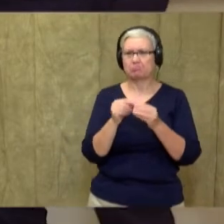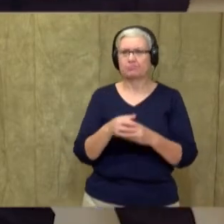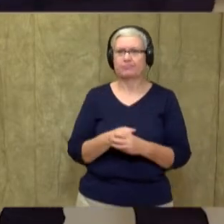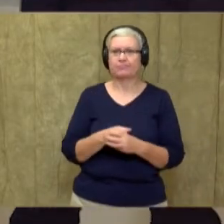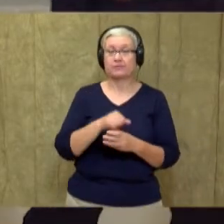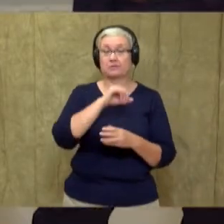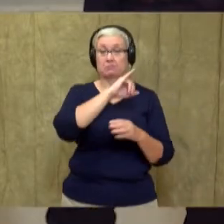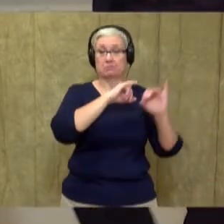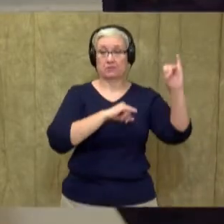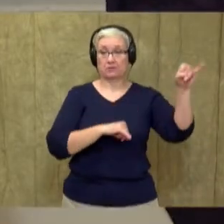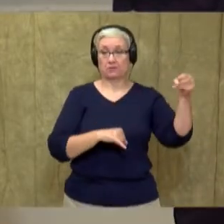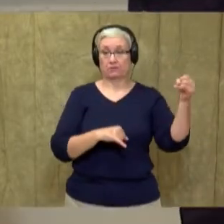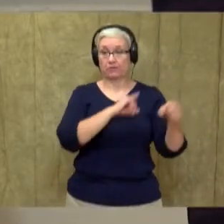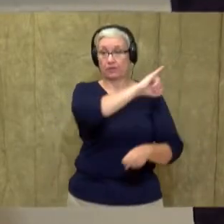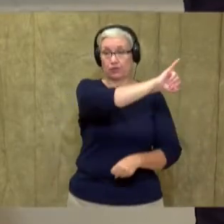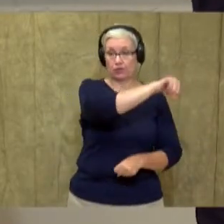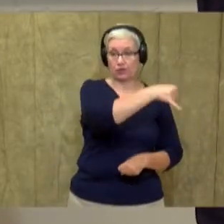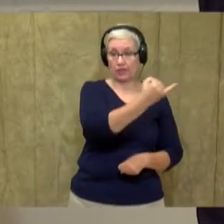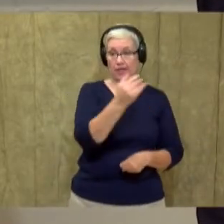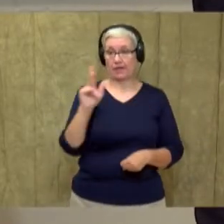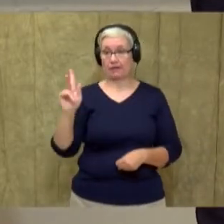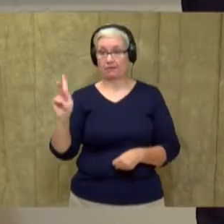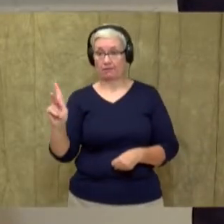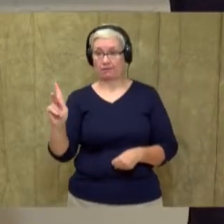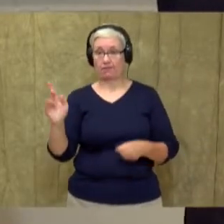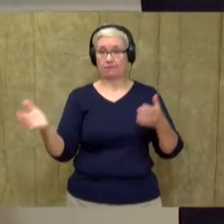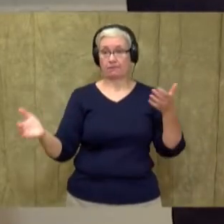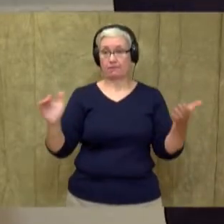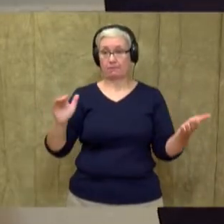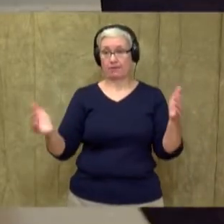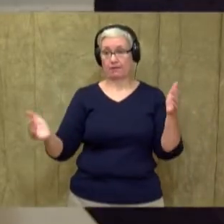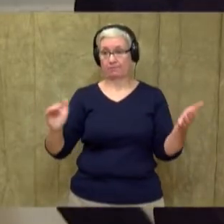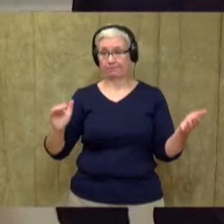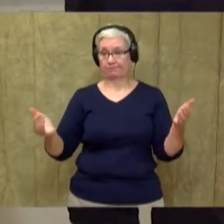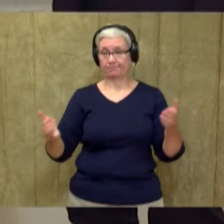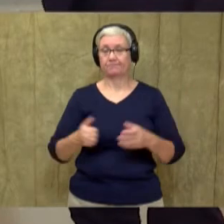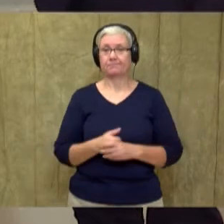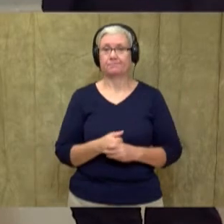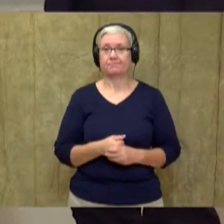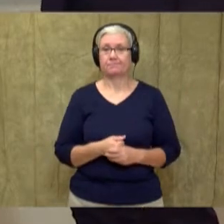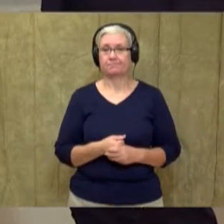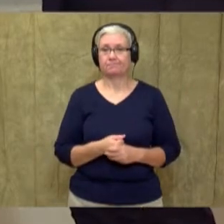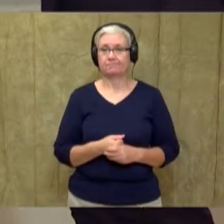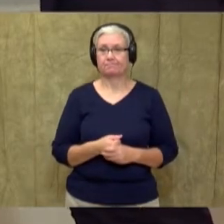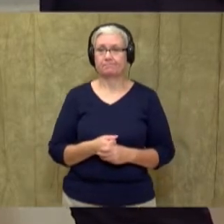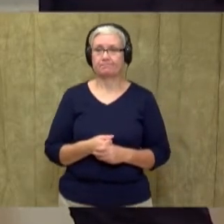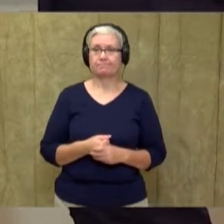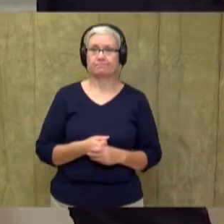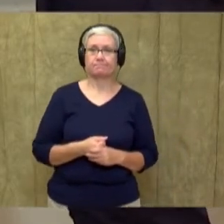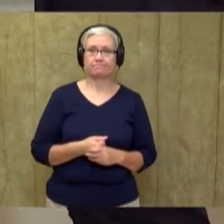J and we're looking at K, and I want you to compare these representations to what we've seen previously.